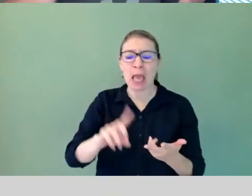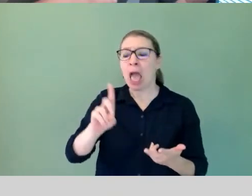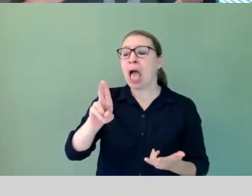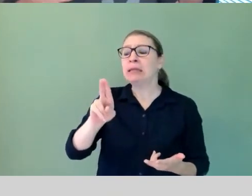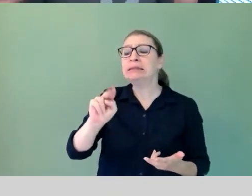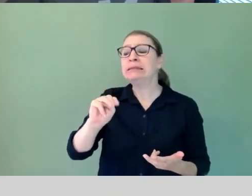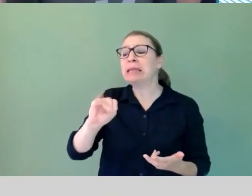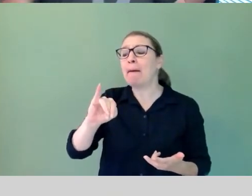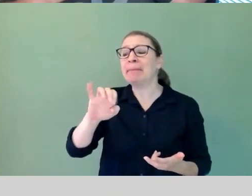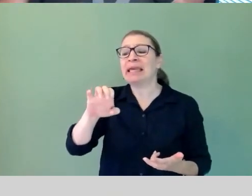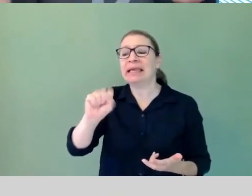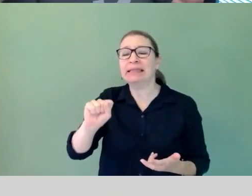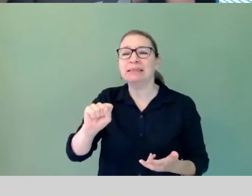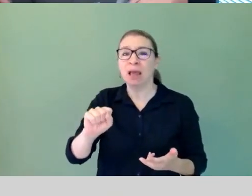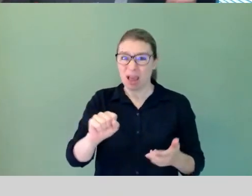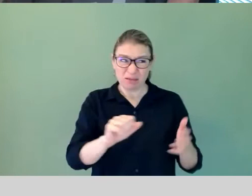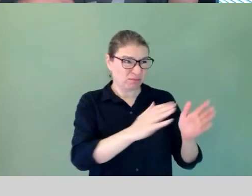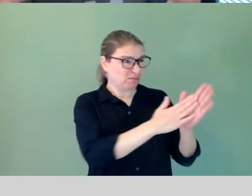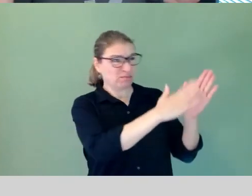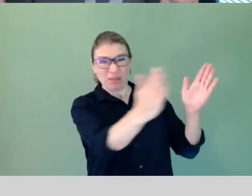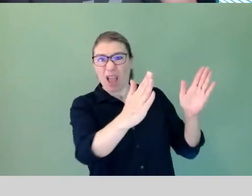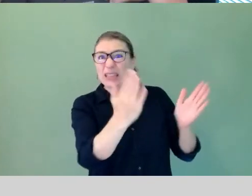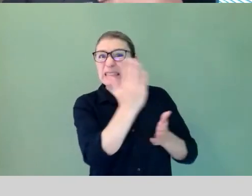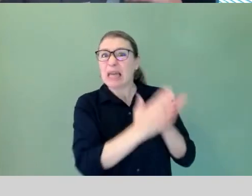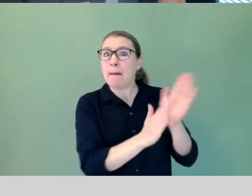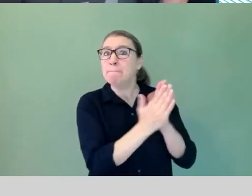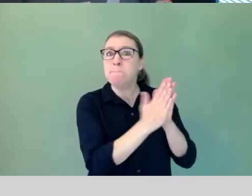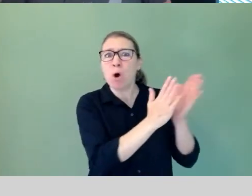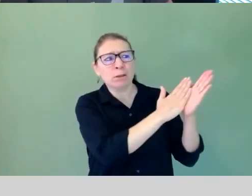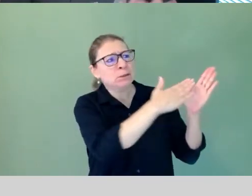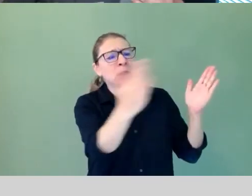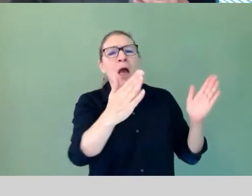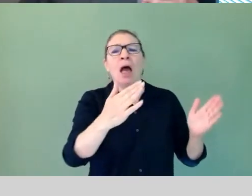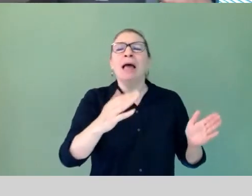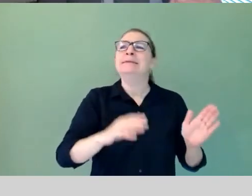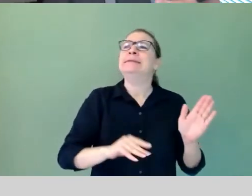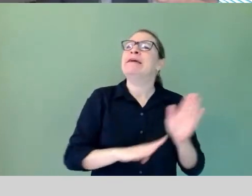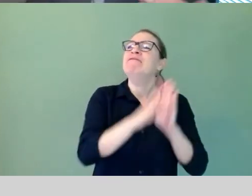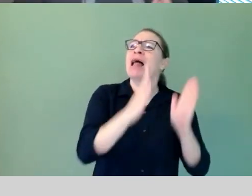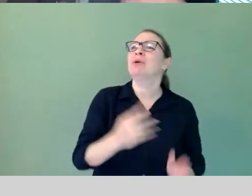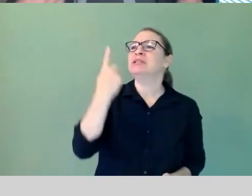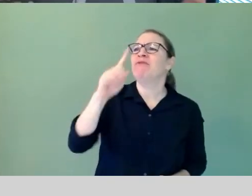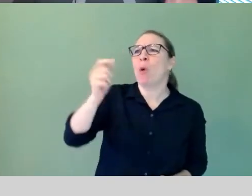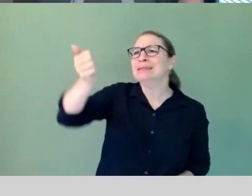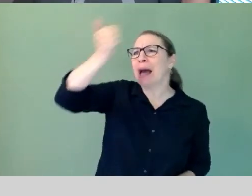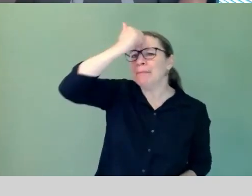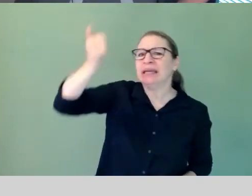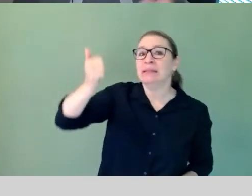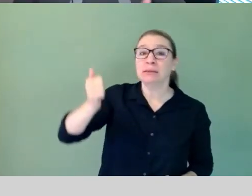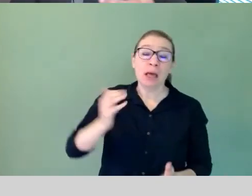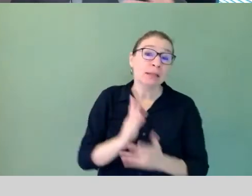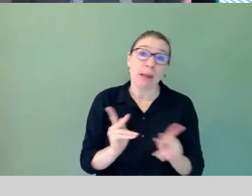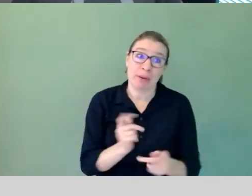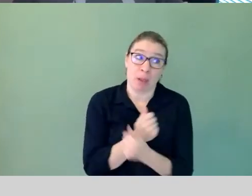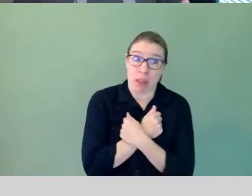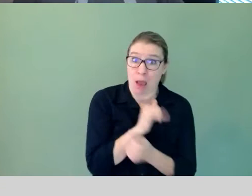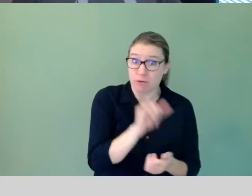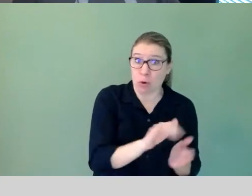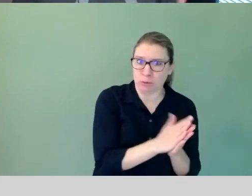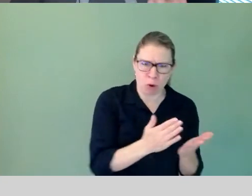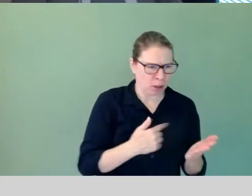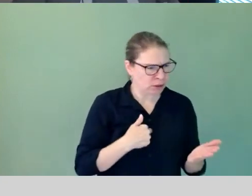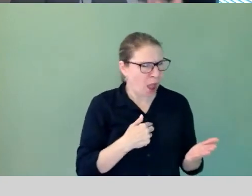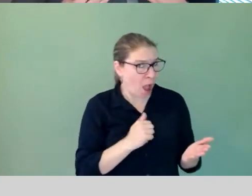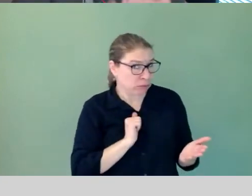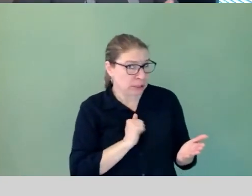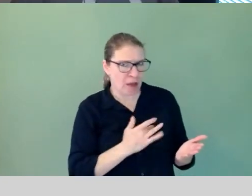are blank for dummies, marketing for dummies, developers for dummies. And while some people love those books, I personally think that they're very well written and put